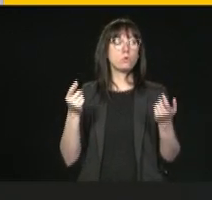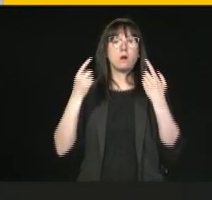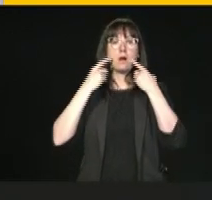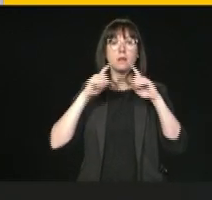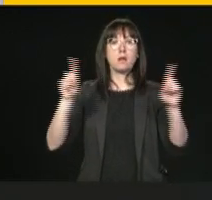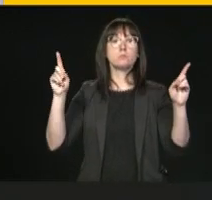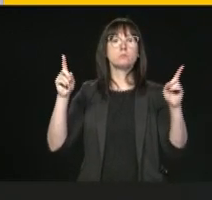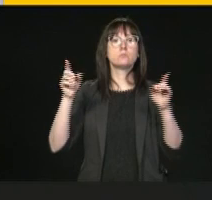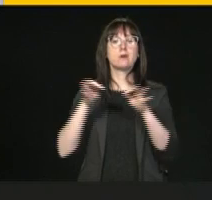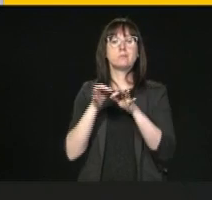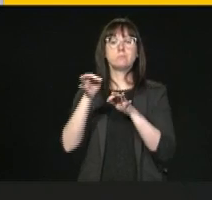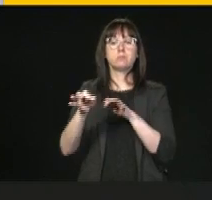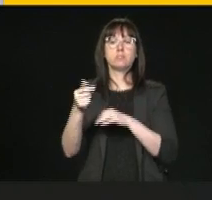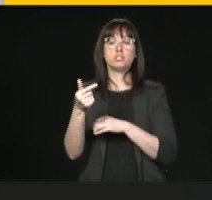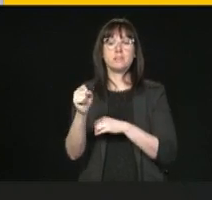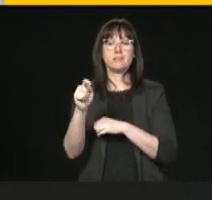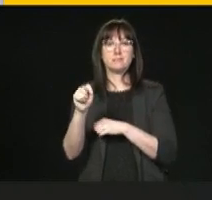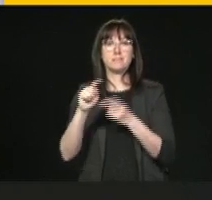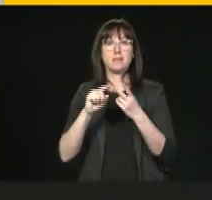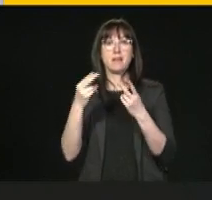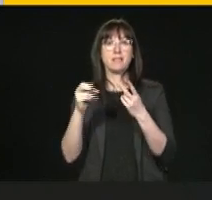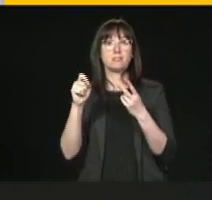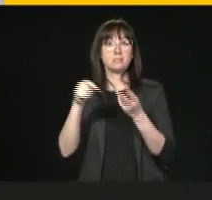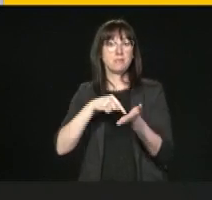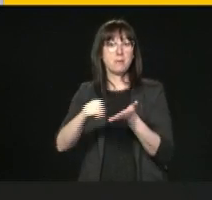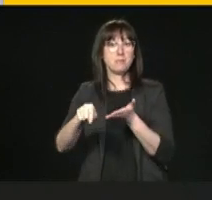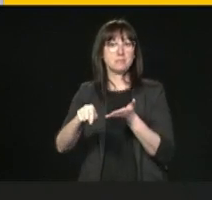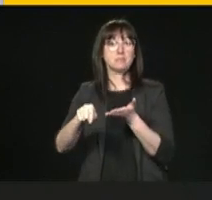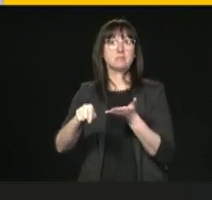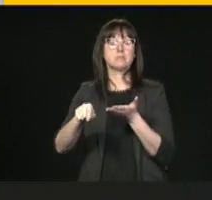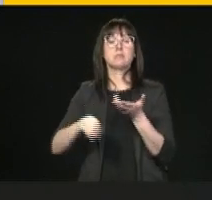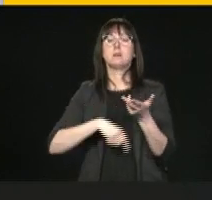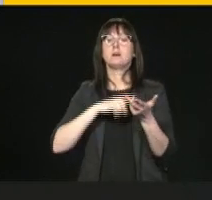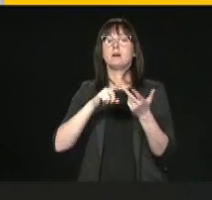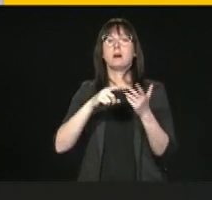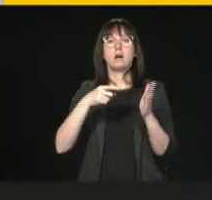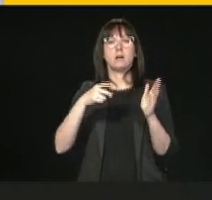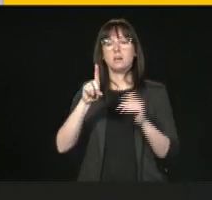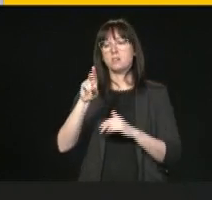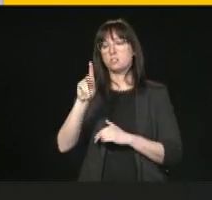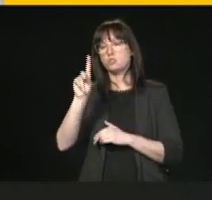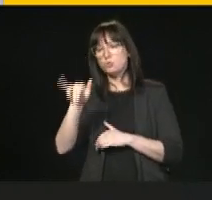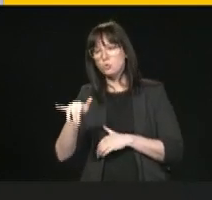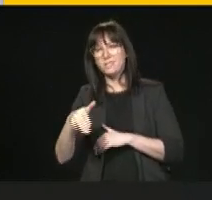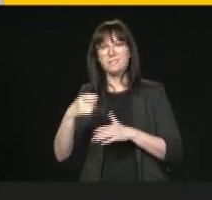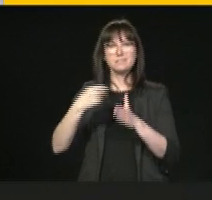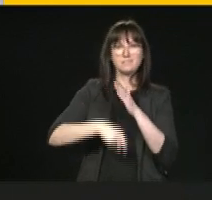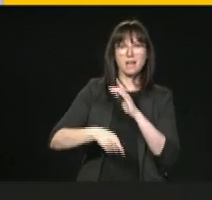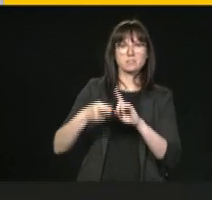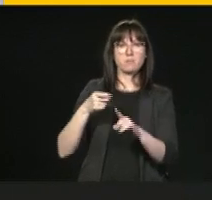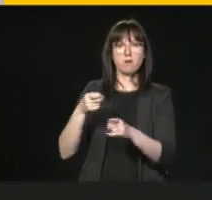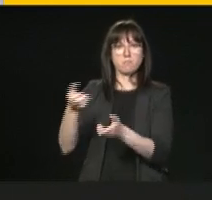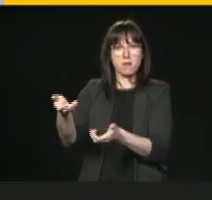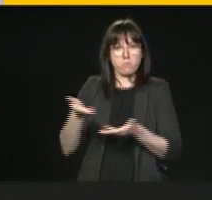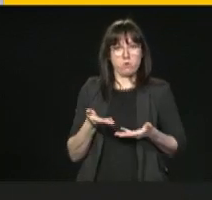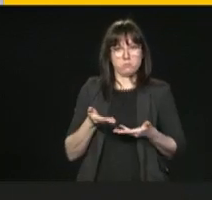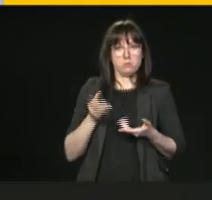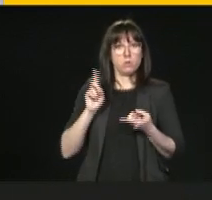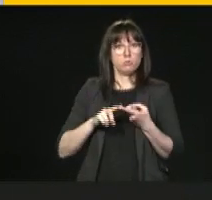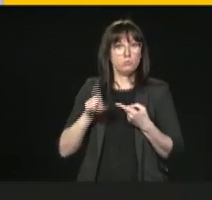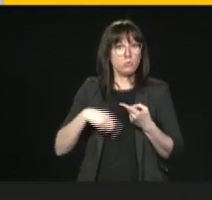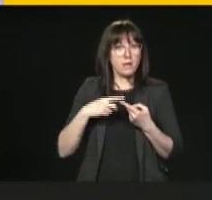defer GST and HST payments, as well as duties and taxes owed on imports, until